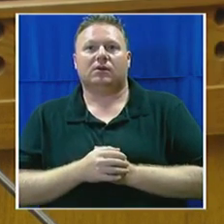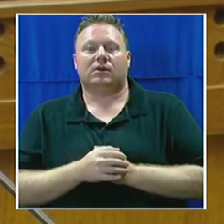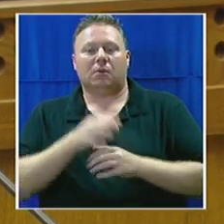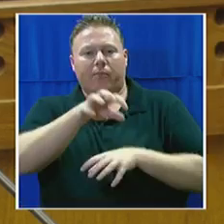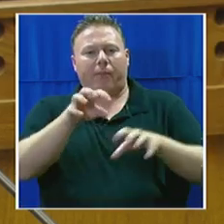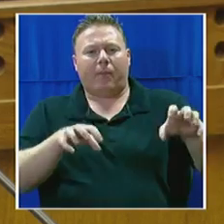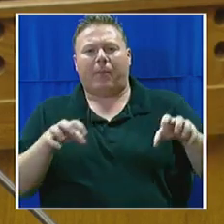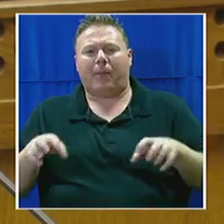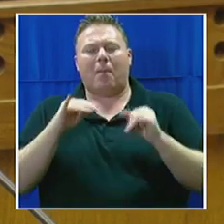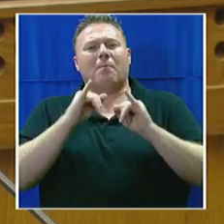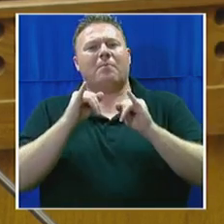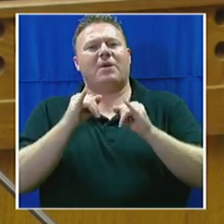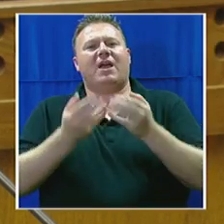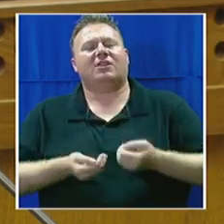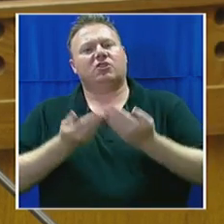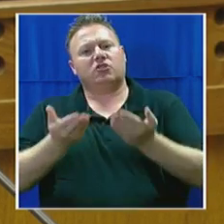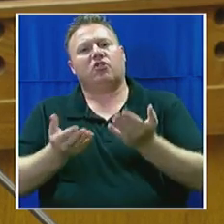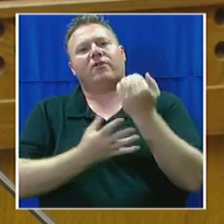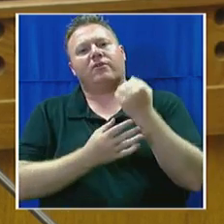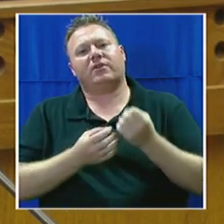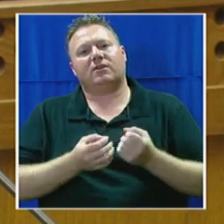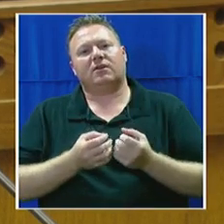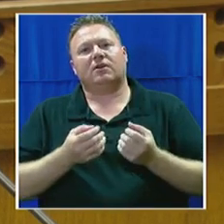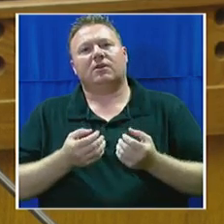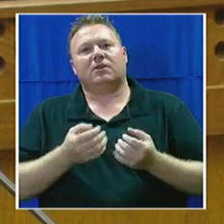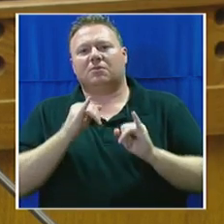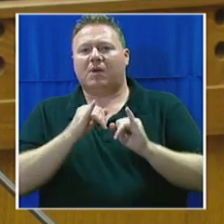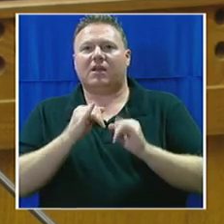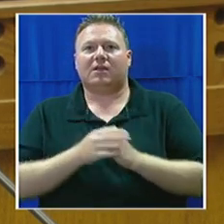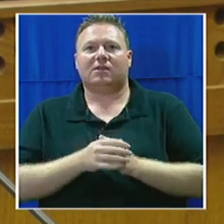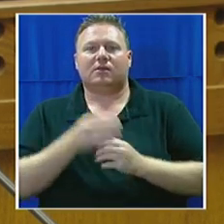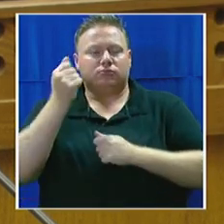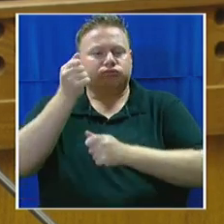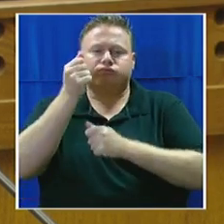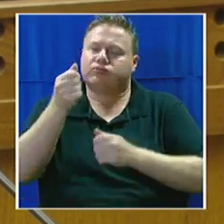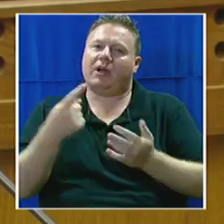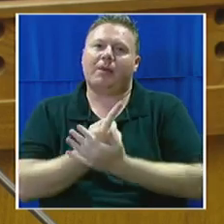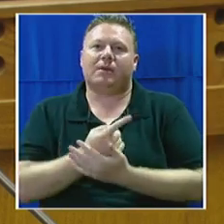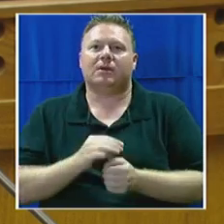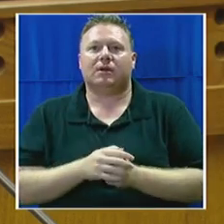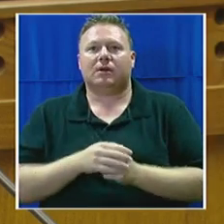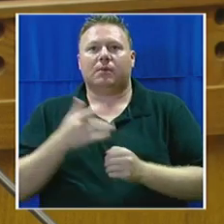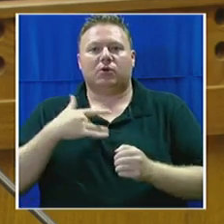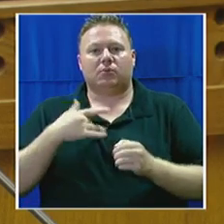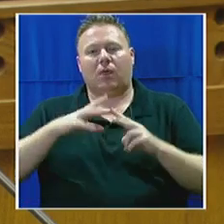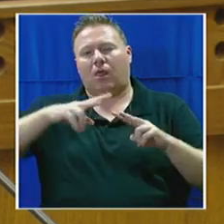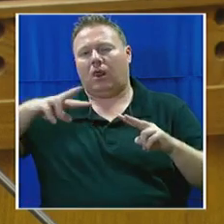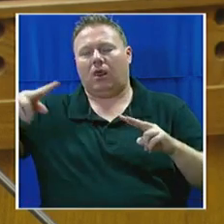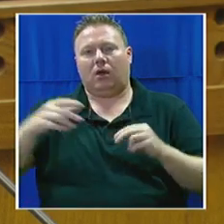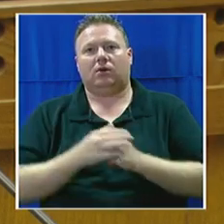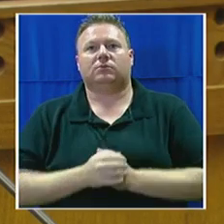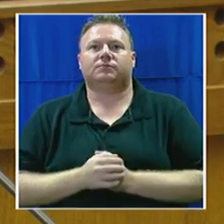still continues, and the above has led to service delivery protests in municipalities like Maluti Apofong,